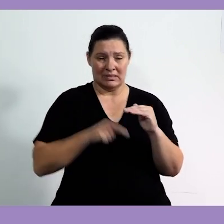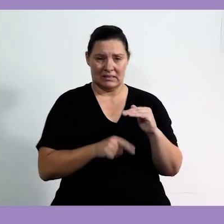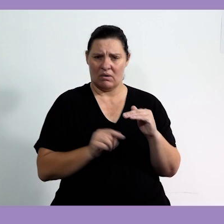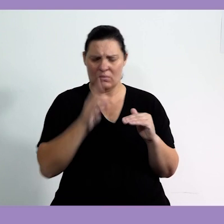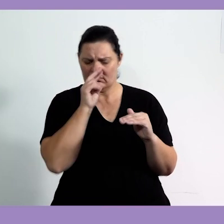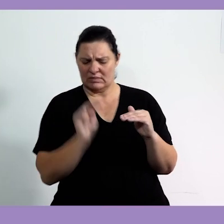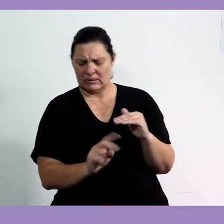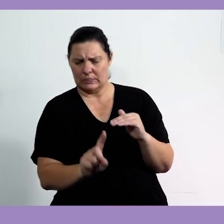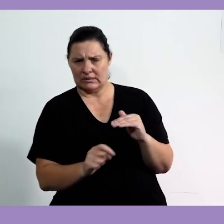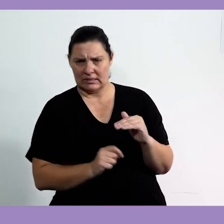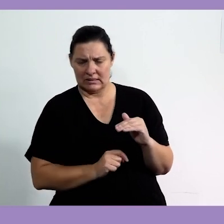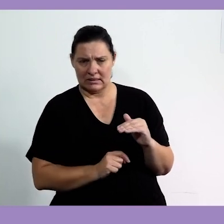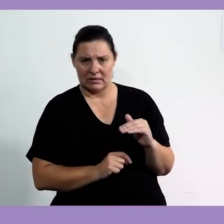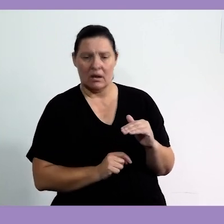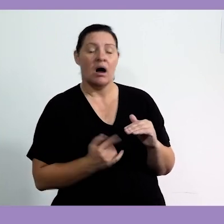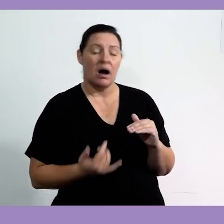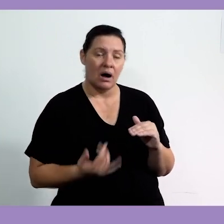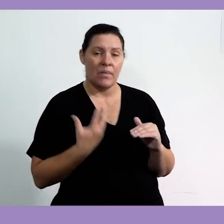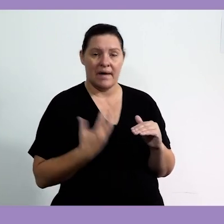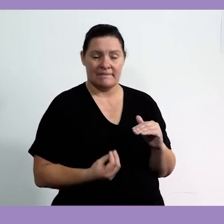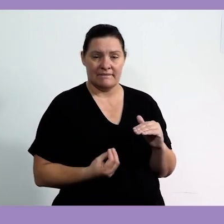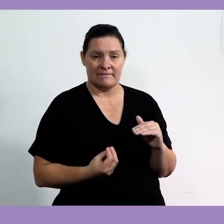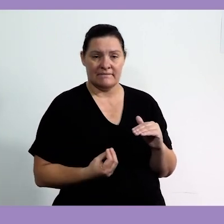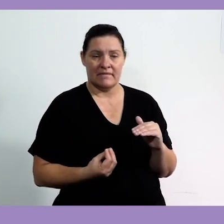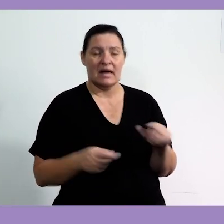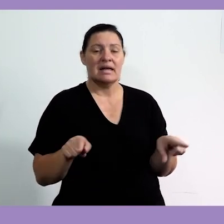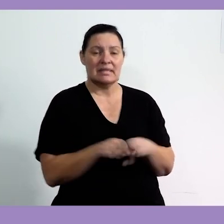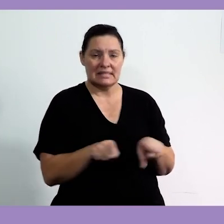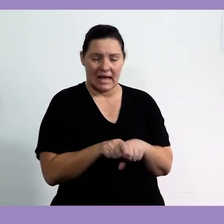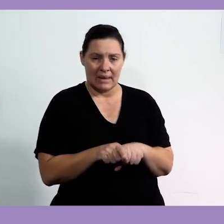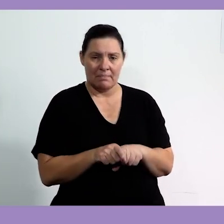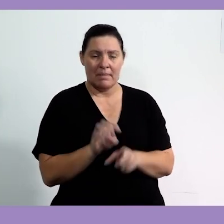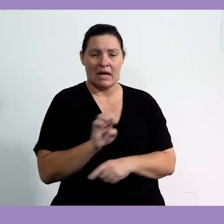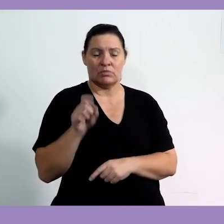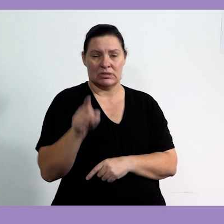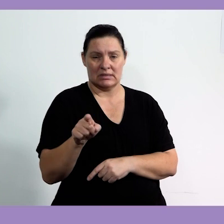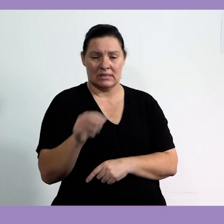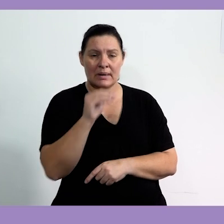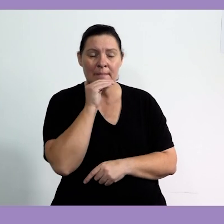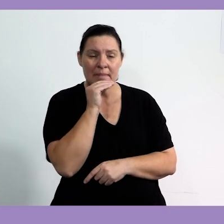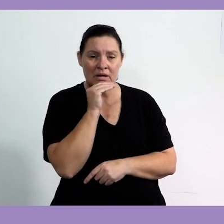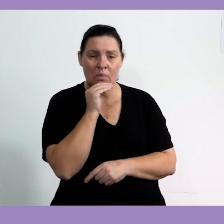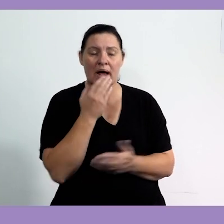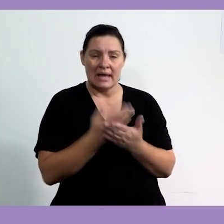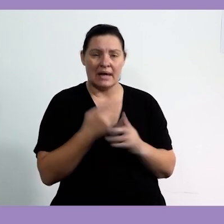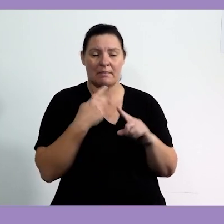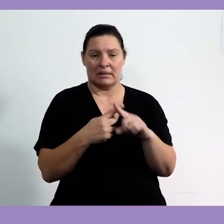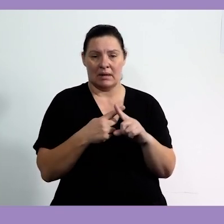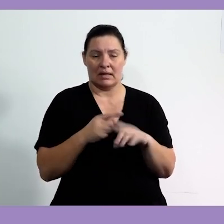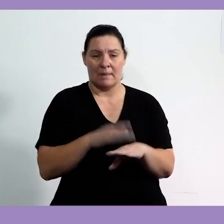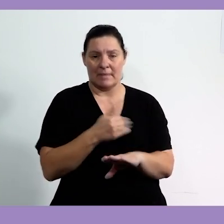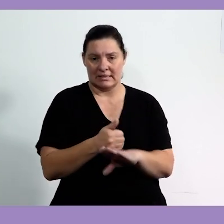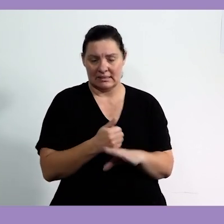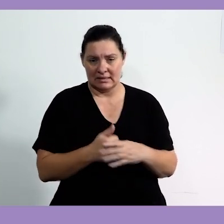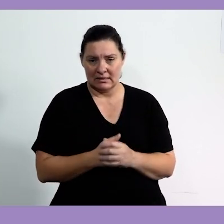denominator, what do you notice there? So we actually have the same exponent. So that means that we can multiply